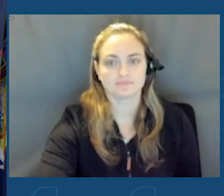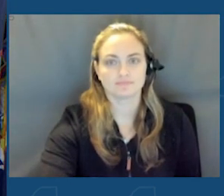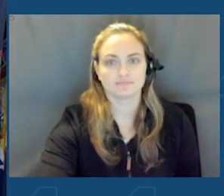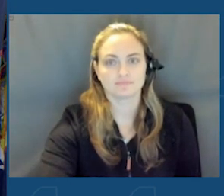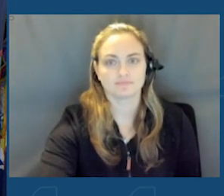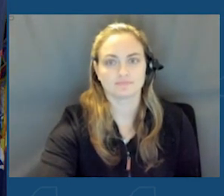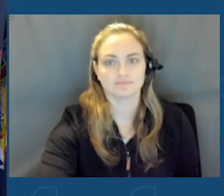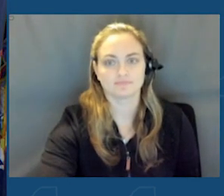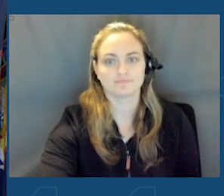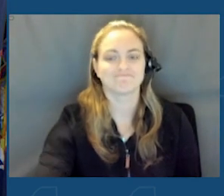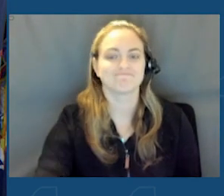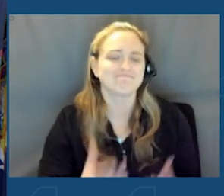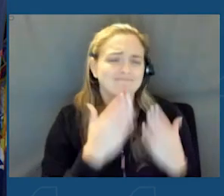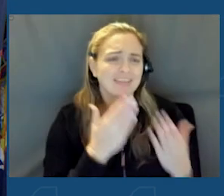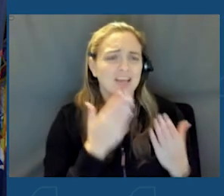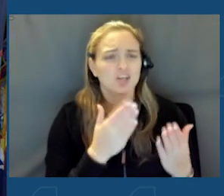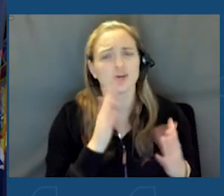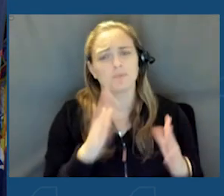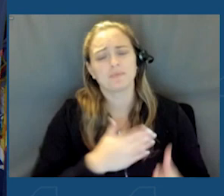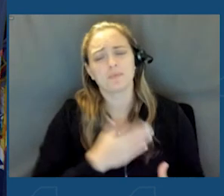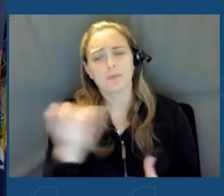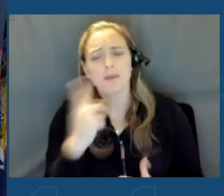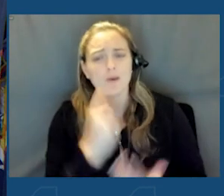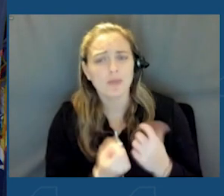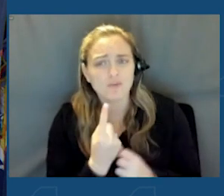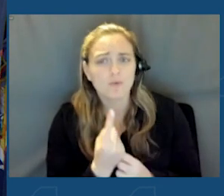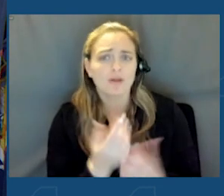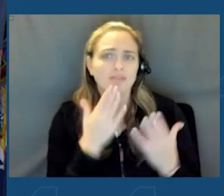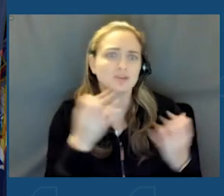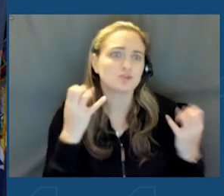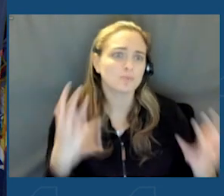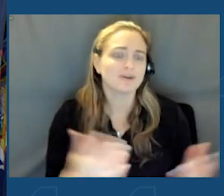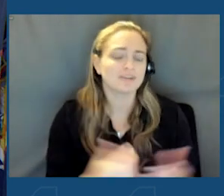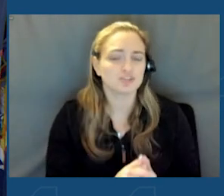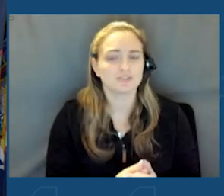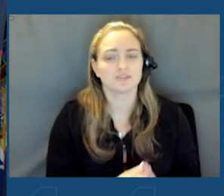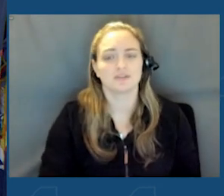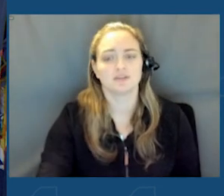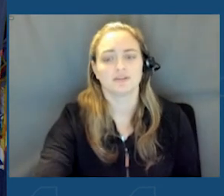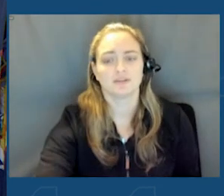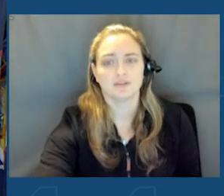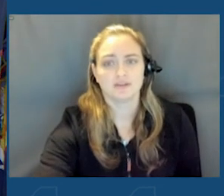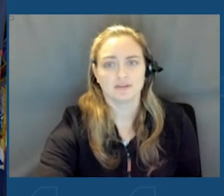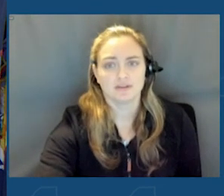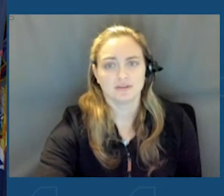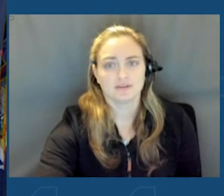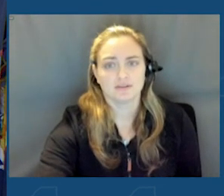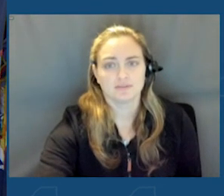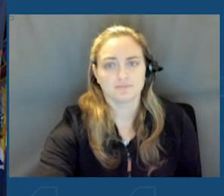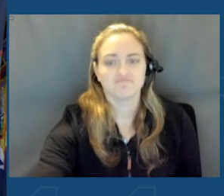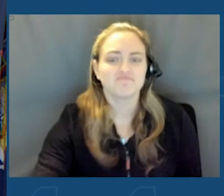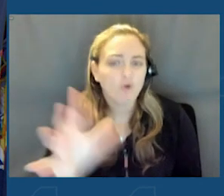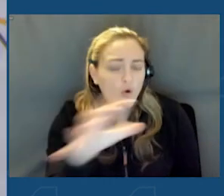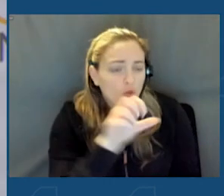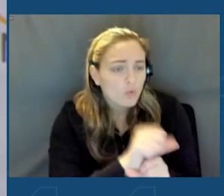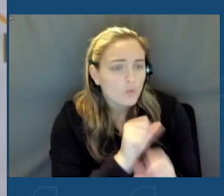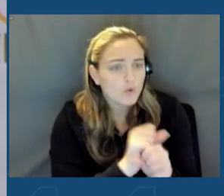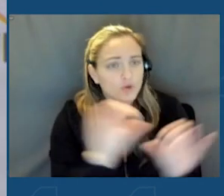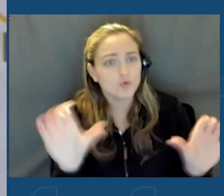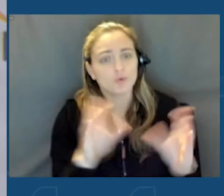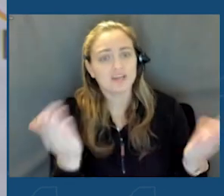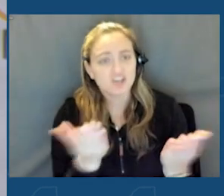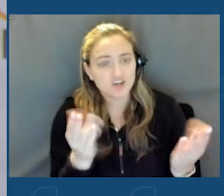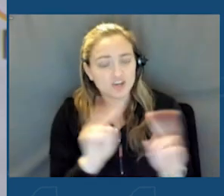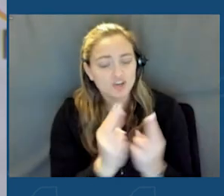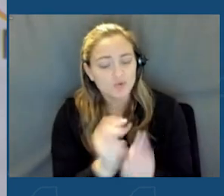Thank you. Great to be back with everyone. Thank you so much, Jennifer, for the extraordinary work you do at Union Settlement. This